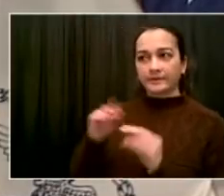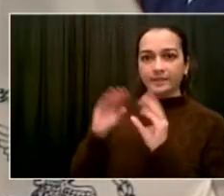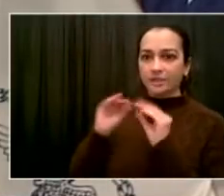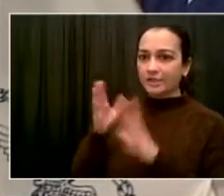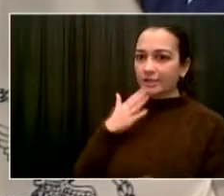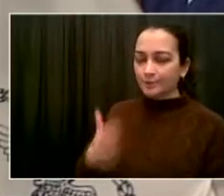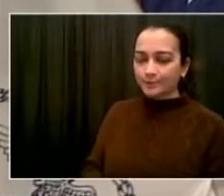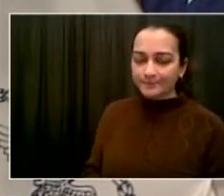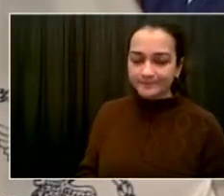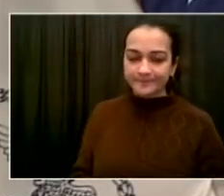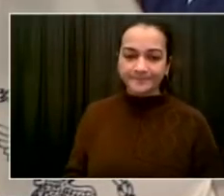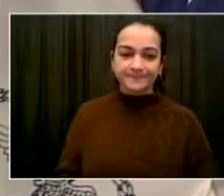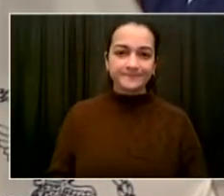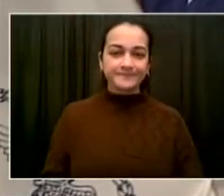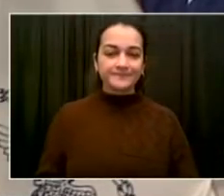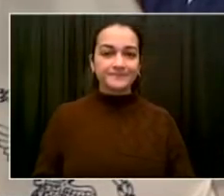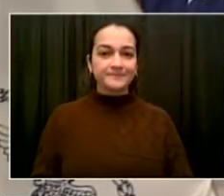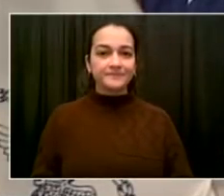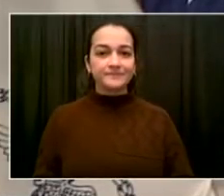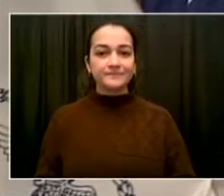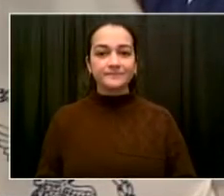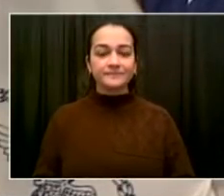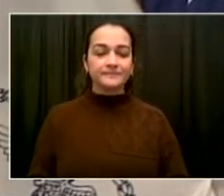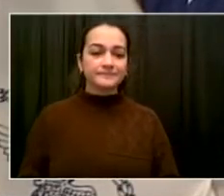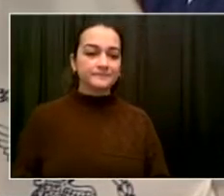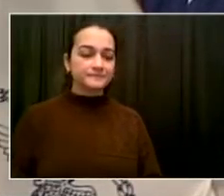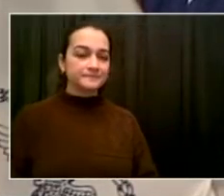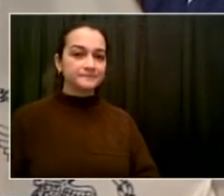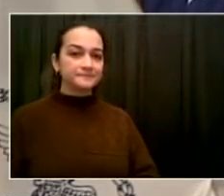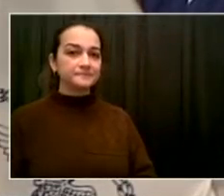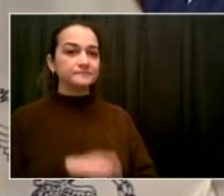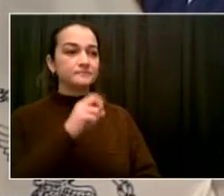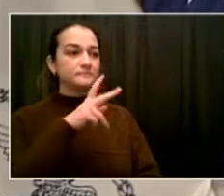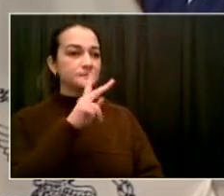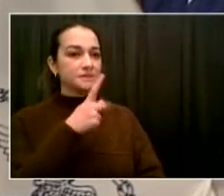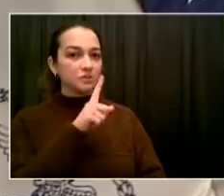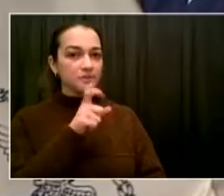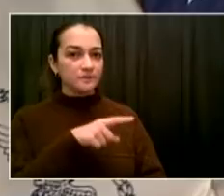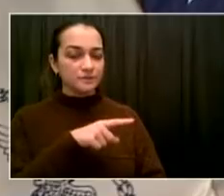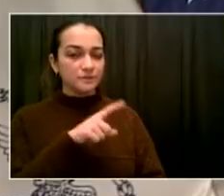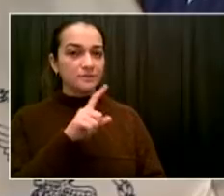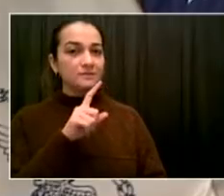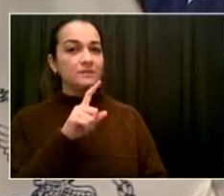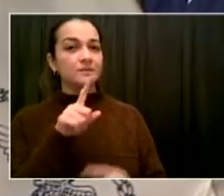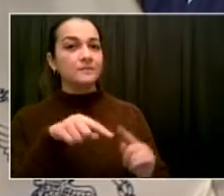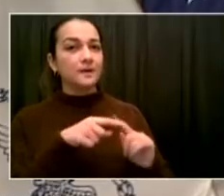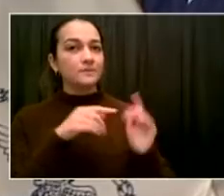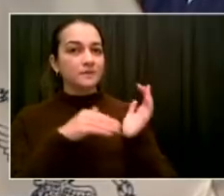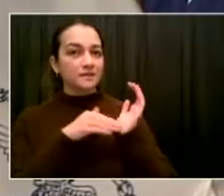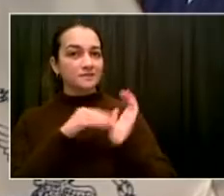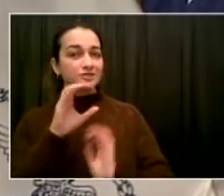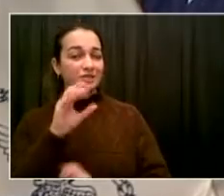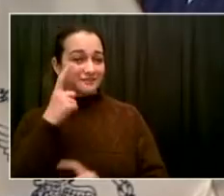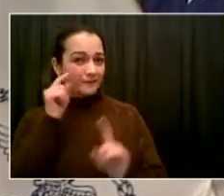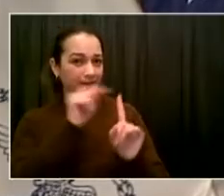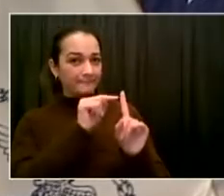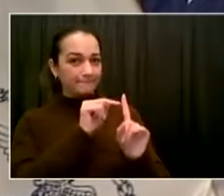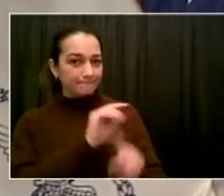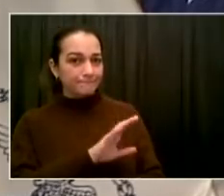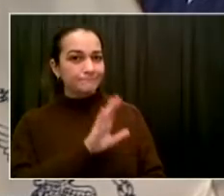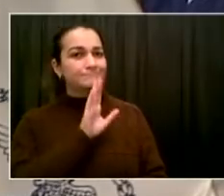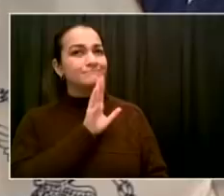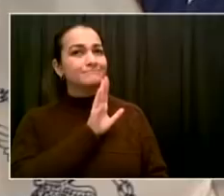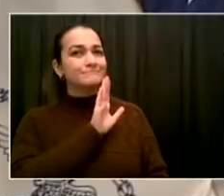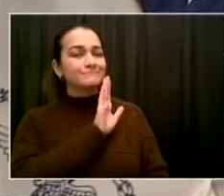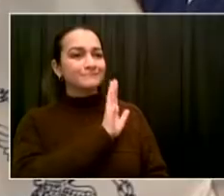My second question is about Dr. Choksi's advice to older adults and those who